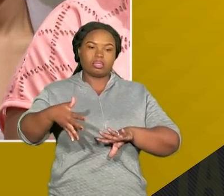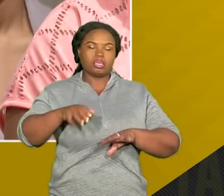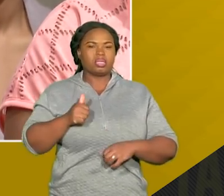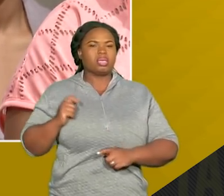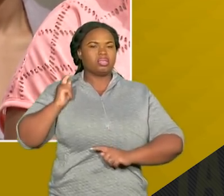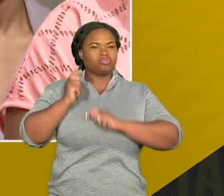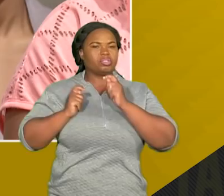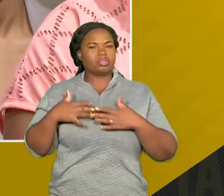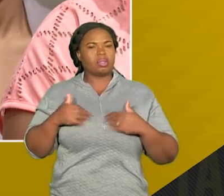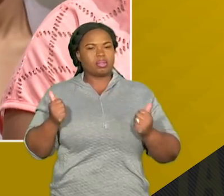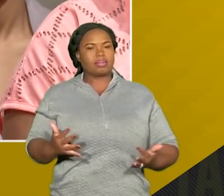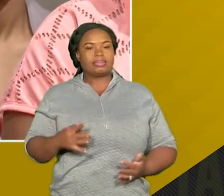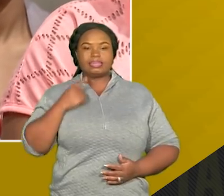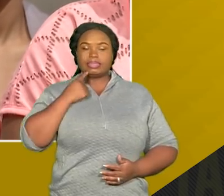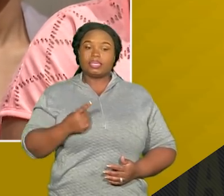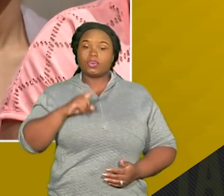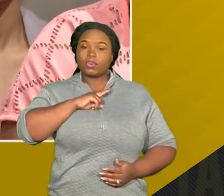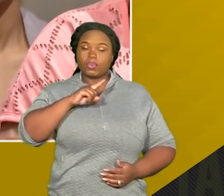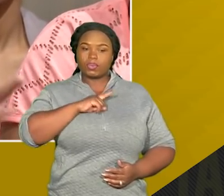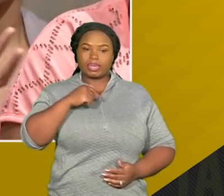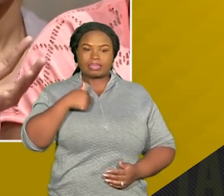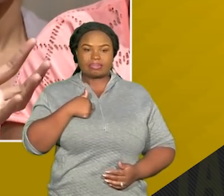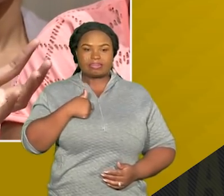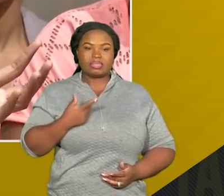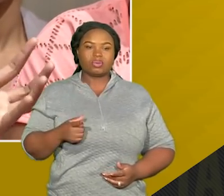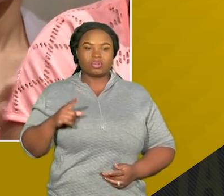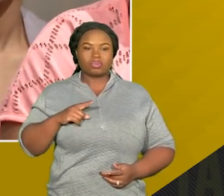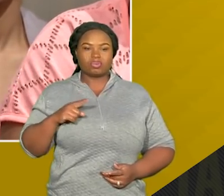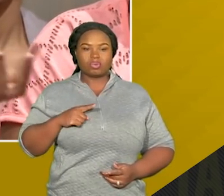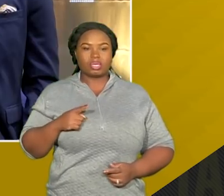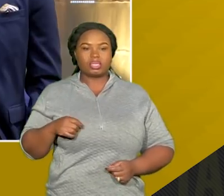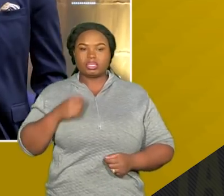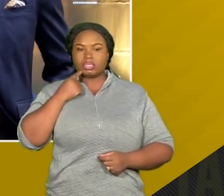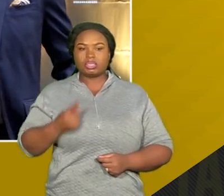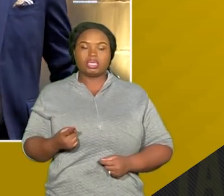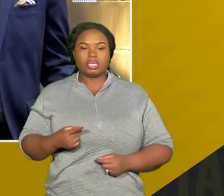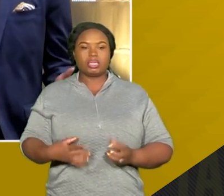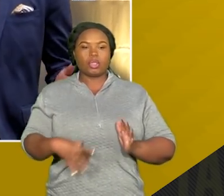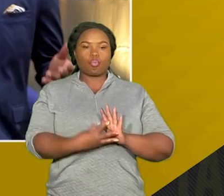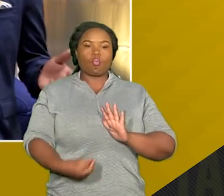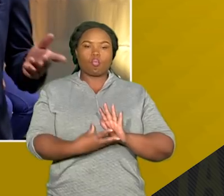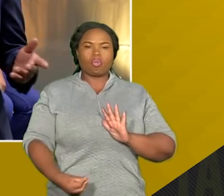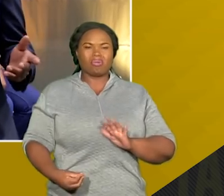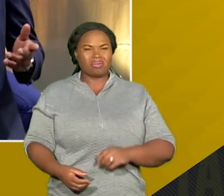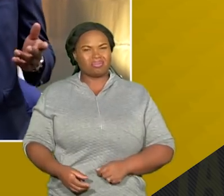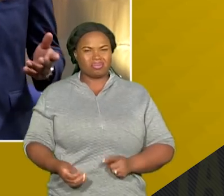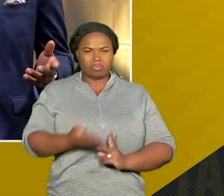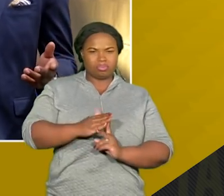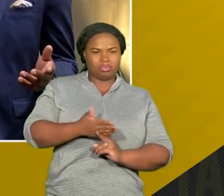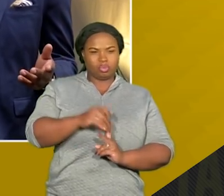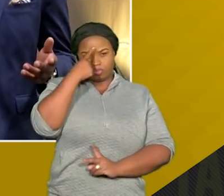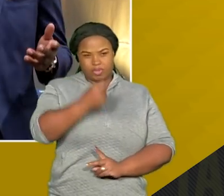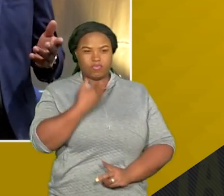traditional healer bethi okay the reason you don't have blood like okay bayaligqiba igazi lakho like to ube weak emzimbeni phakathi kokubili uba